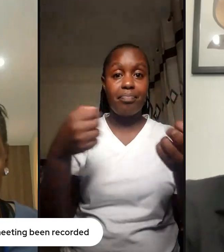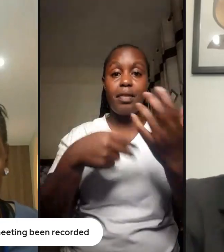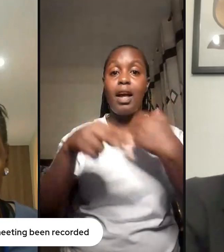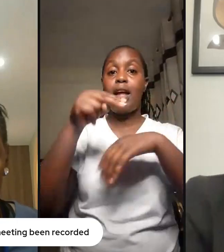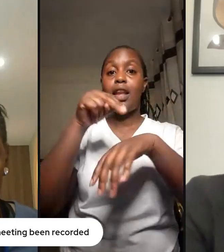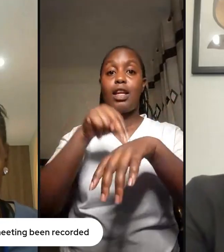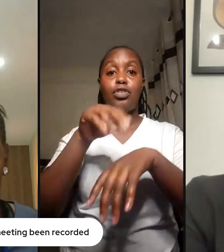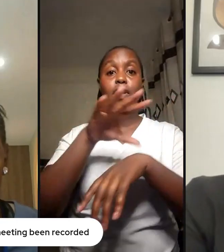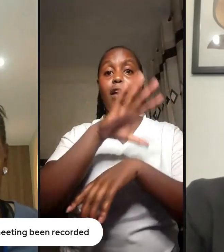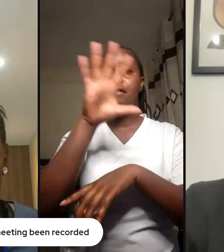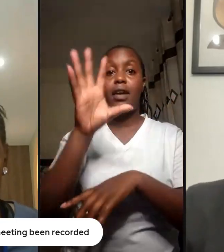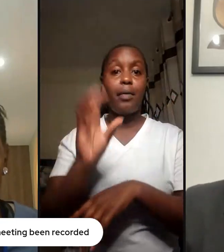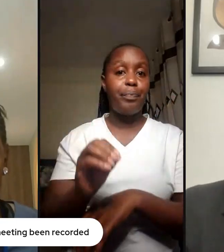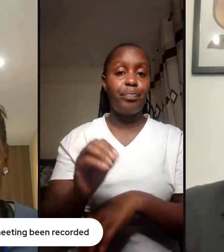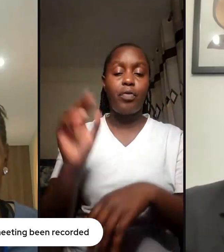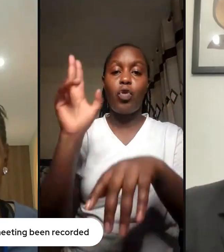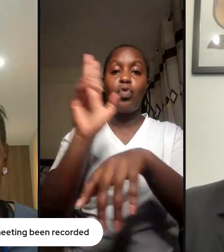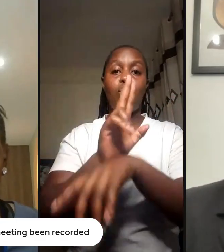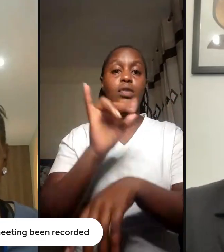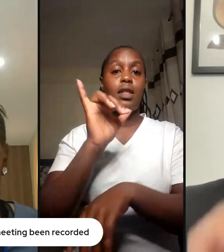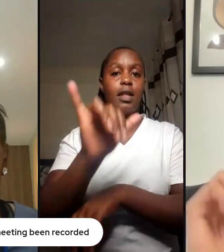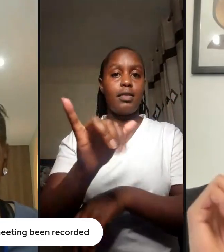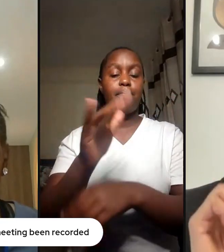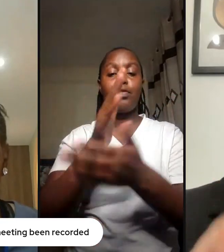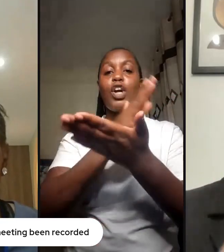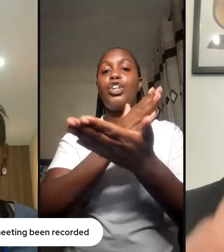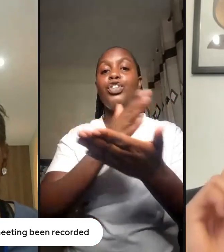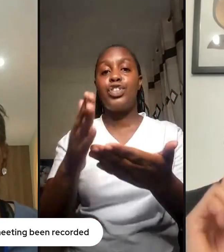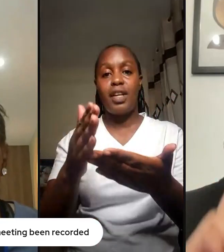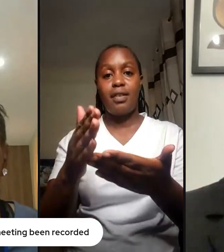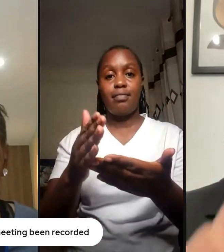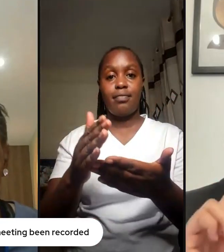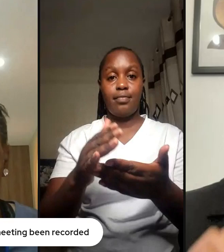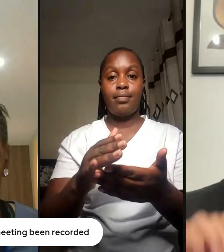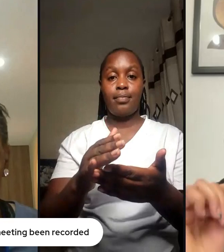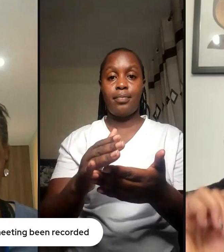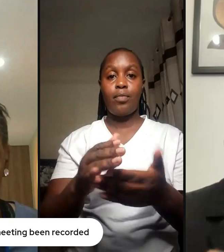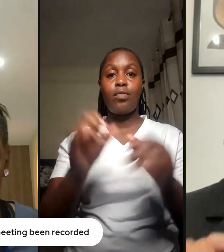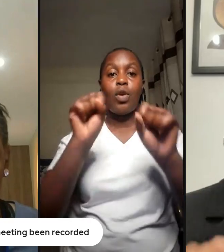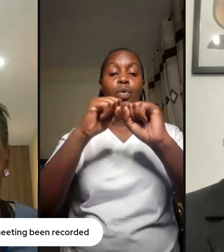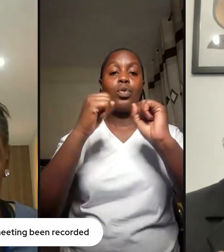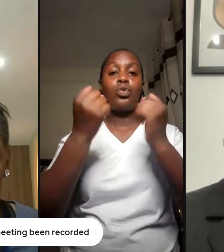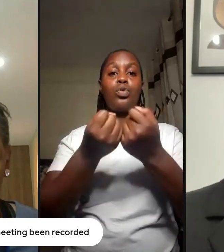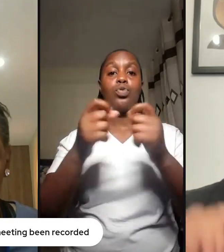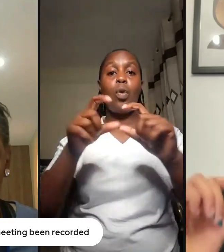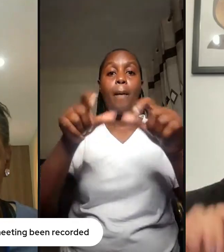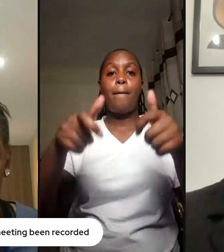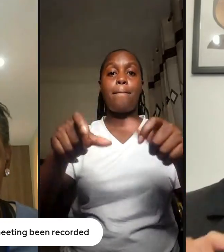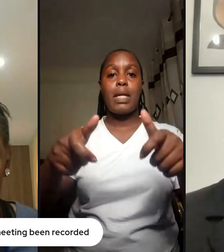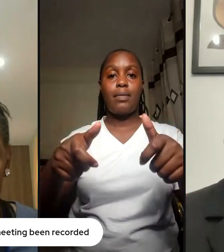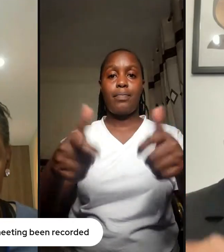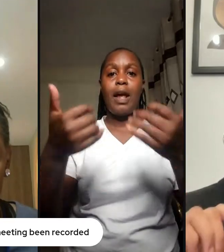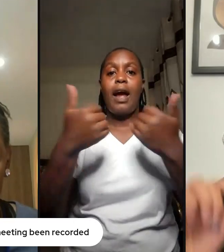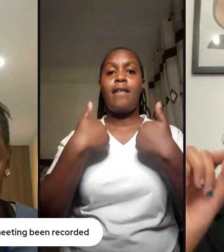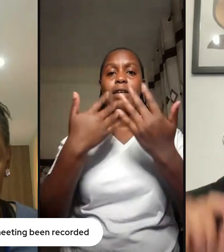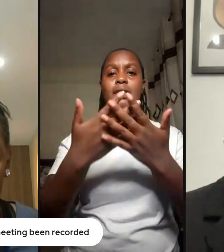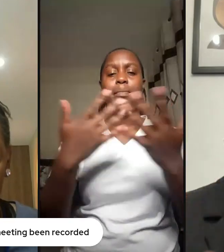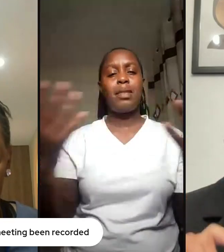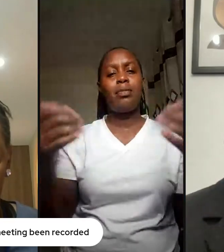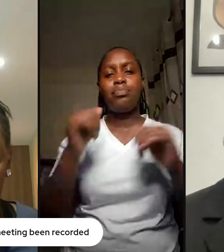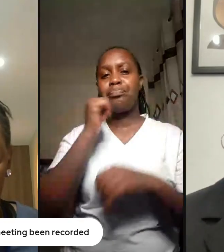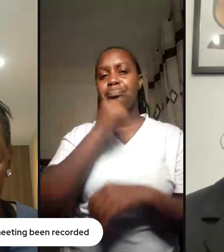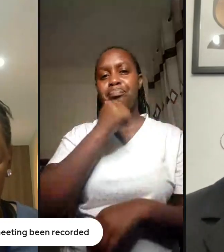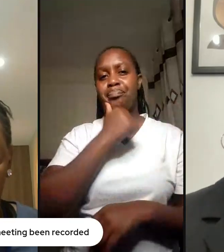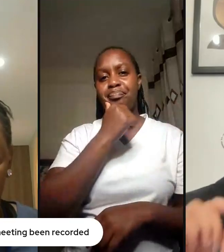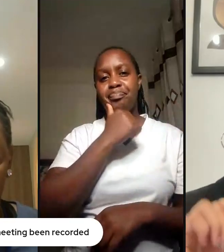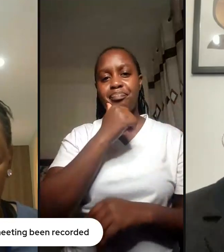it to share it to your social media platforms. There is something amazing about social proof. And mainstream media still play